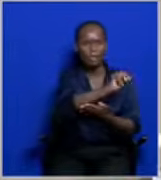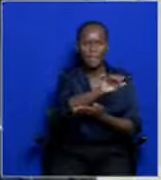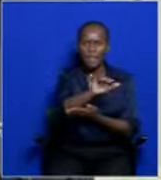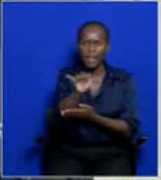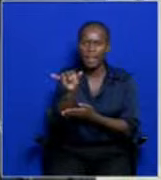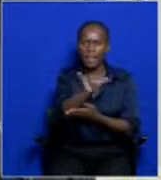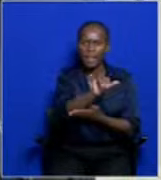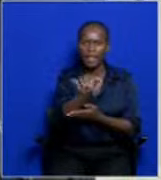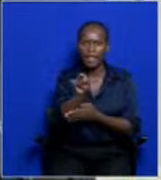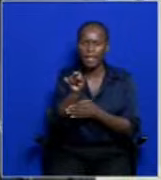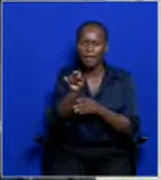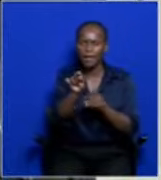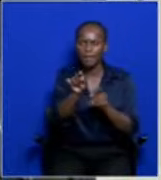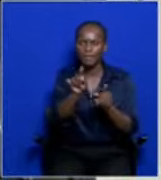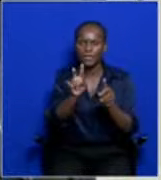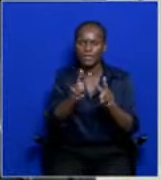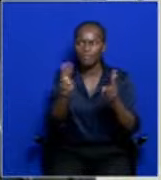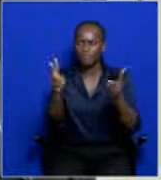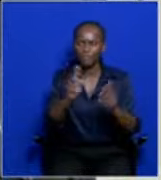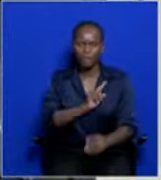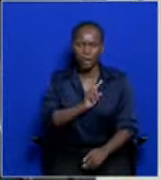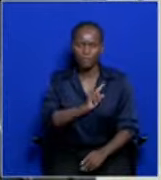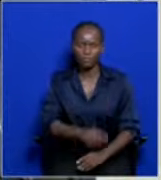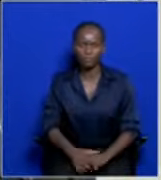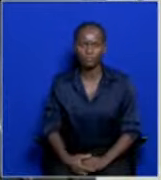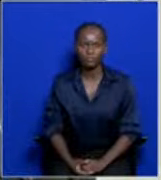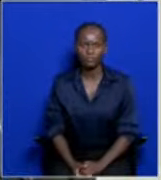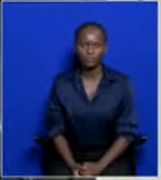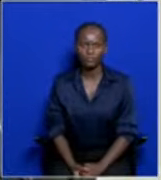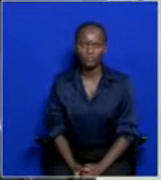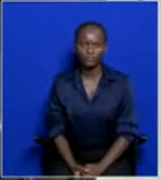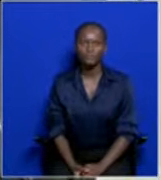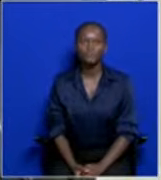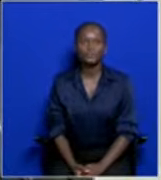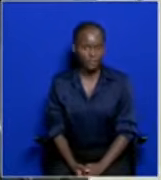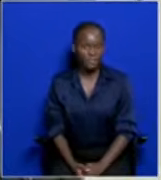Yes, I see this discrepancy.